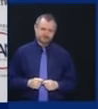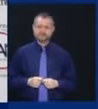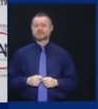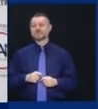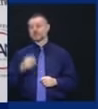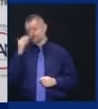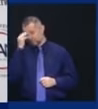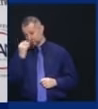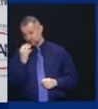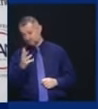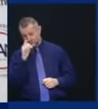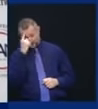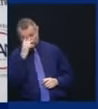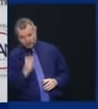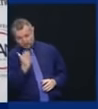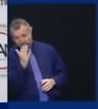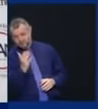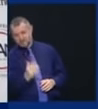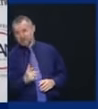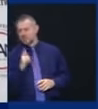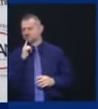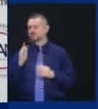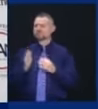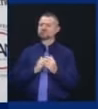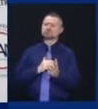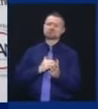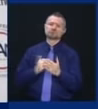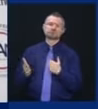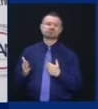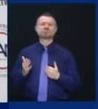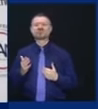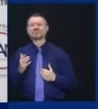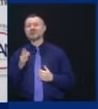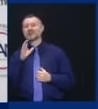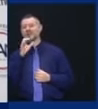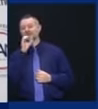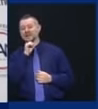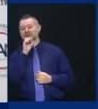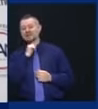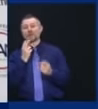governor, despite these age wise cracks that you made,